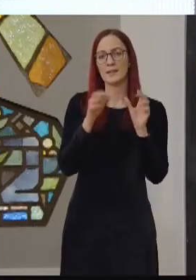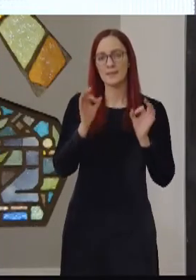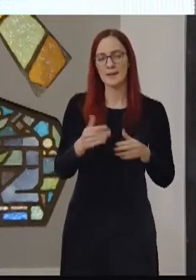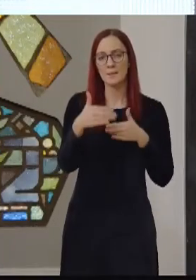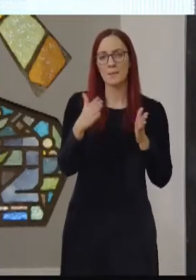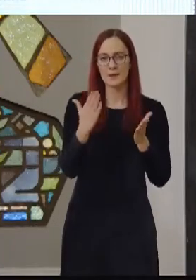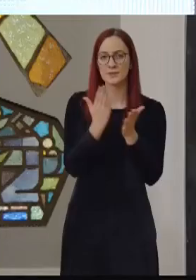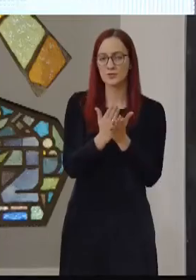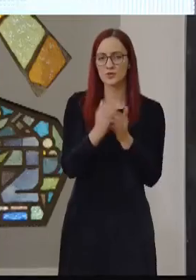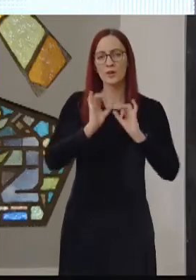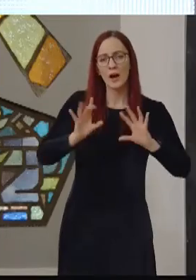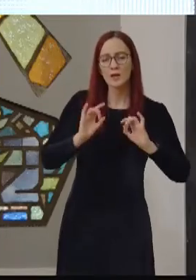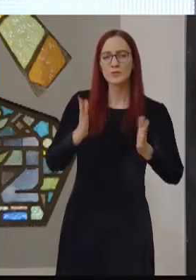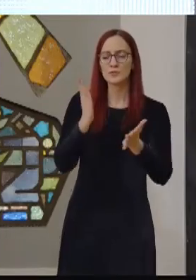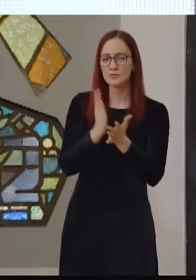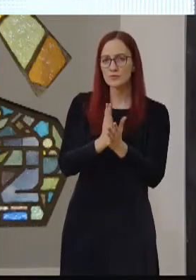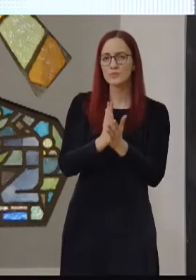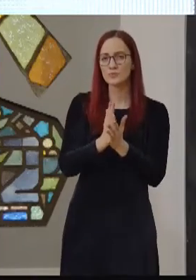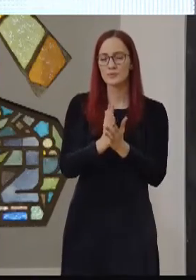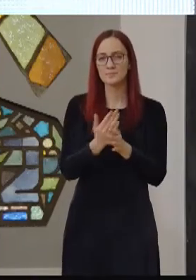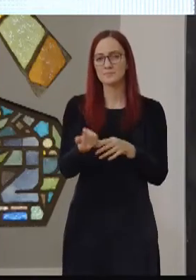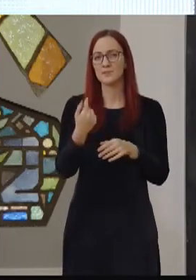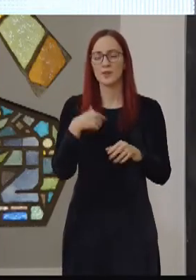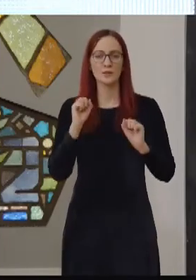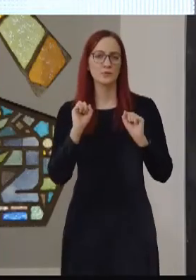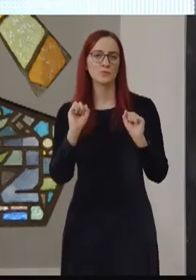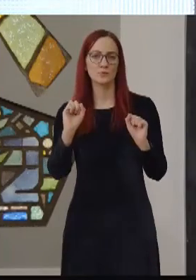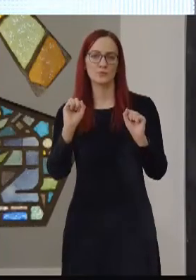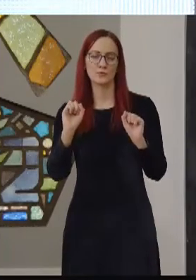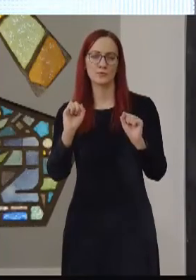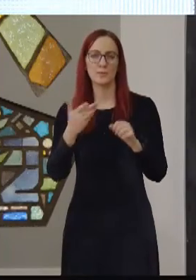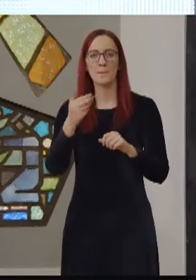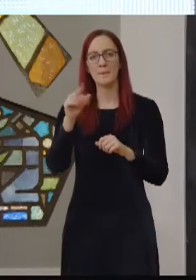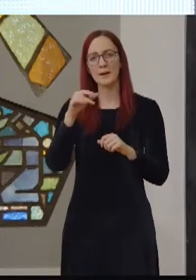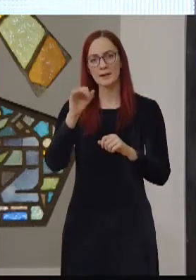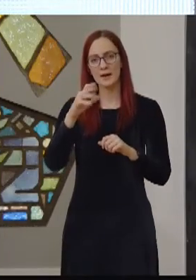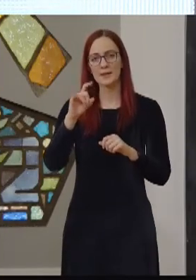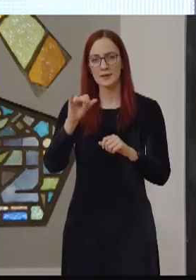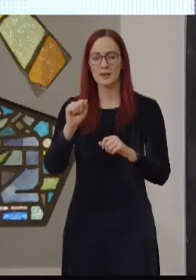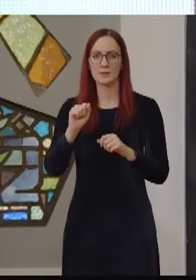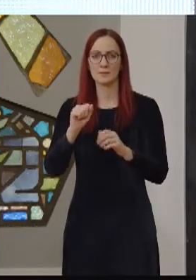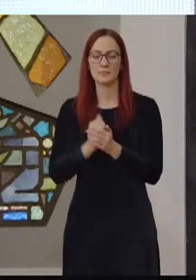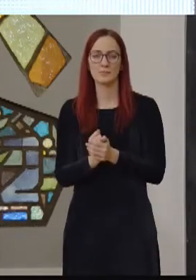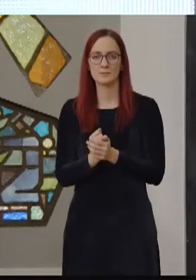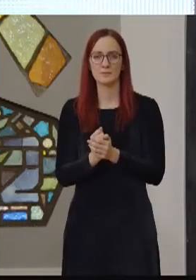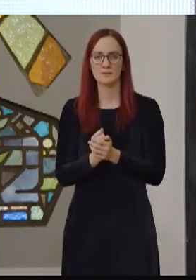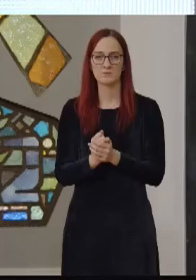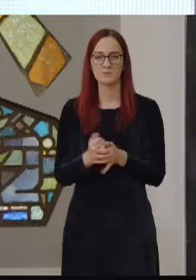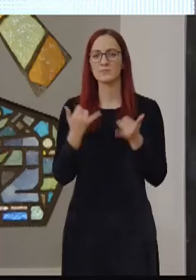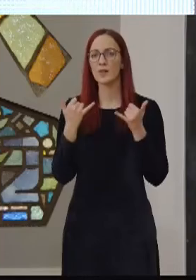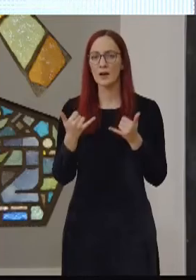the ratification, we have the legal base, and we have all the explanations. I support